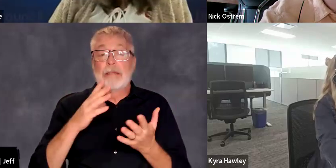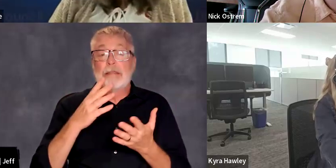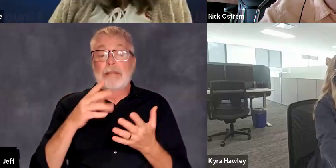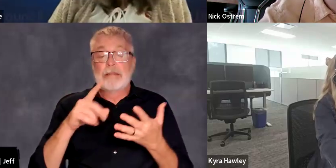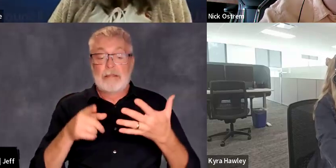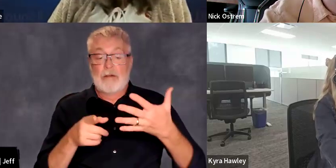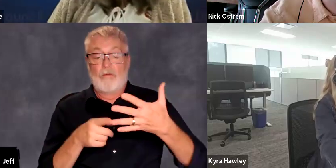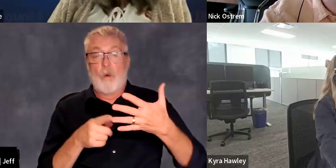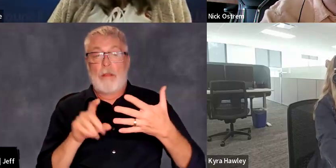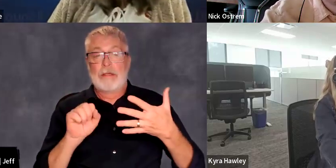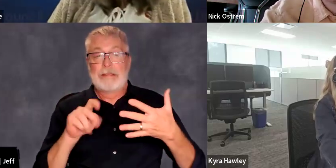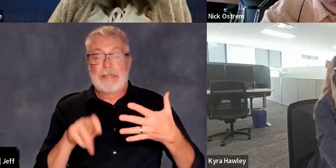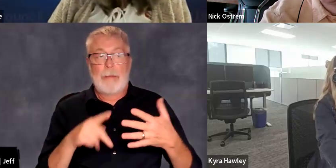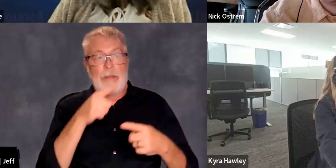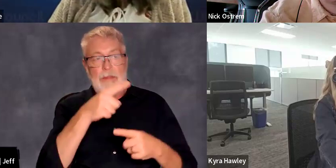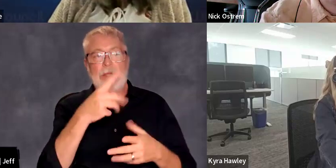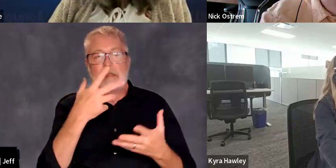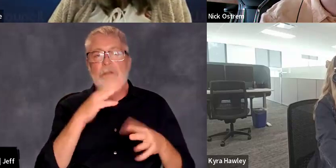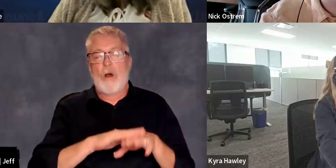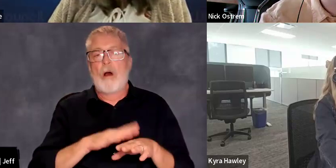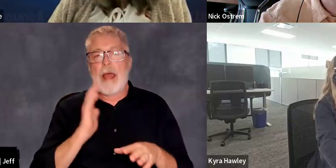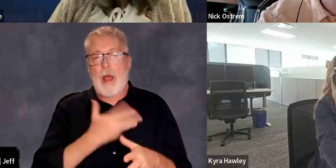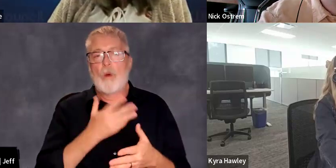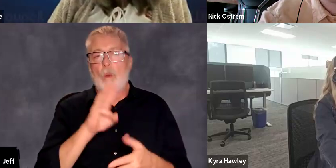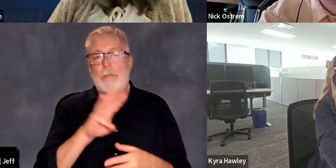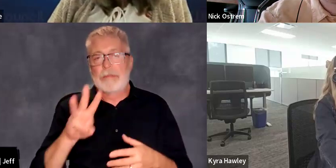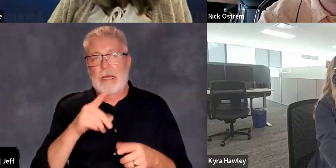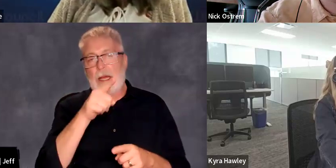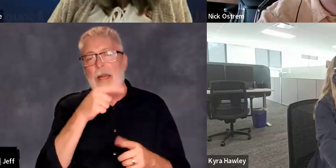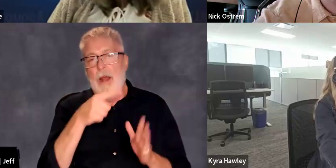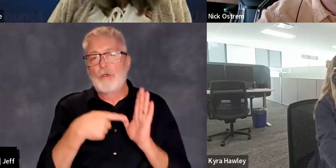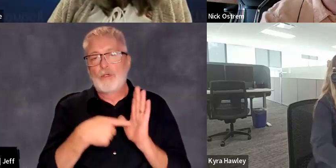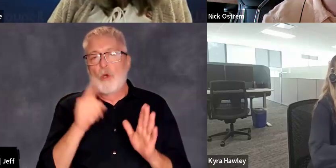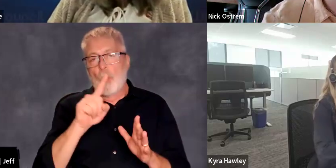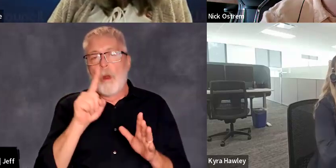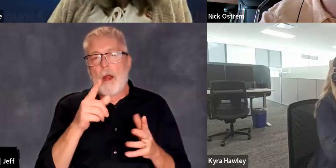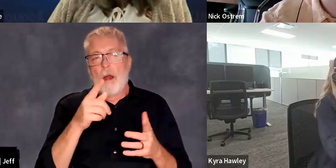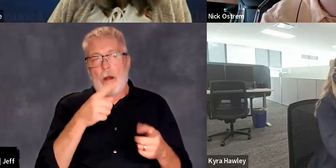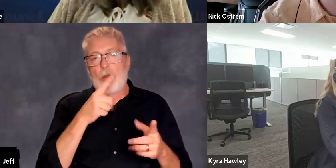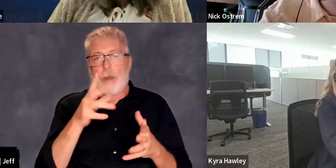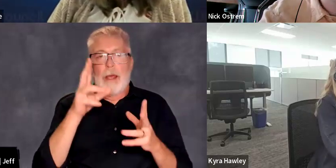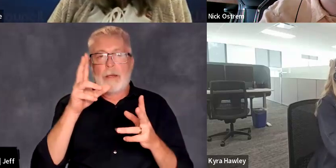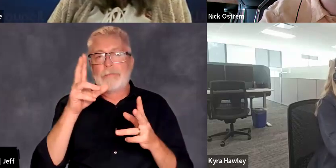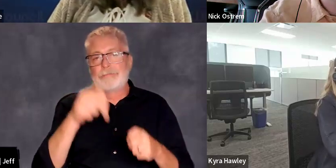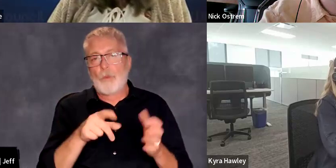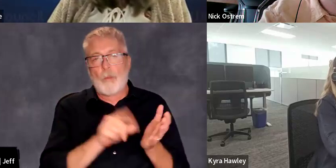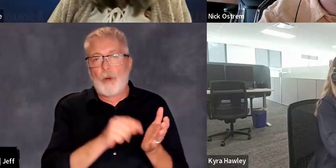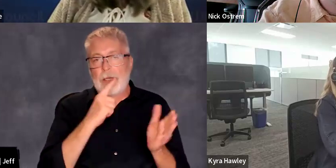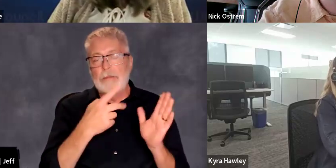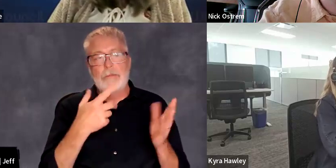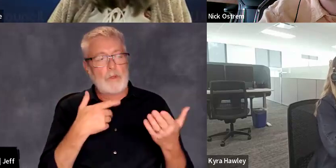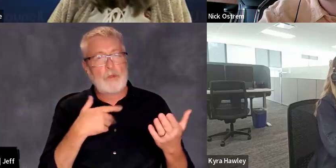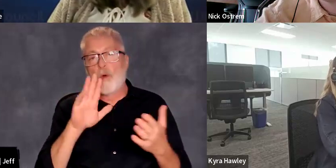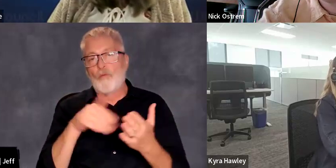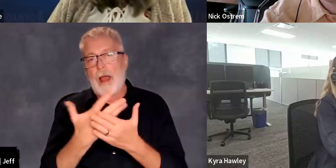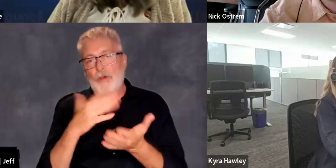a worksheet that we have available on the Disaster PrepWise website. I will show you where that lives, along with all of the other extra information on the